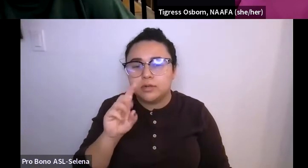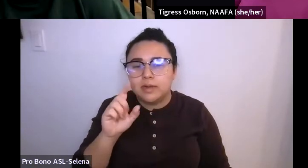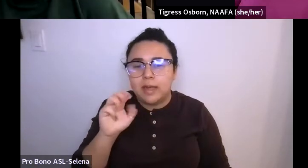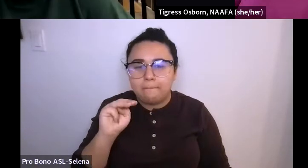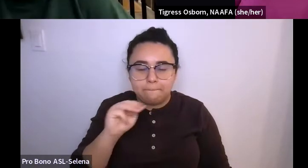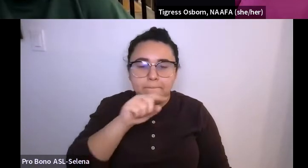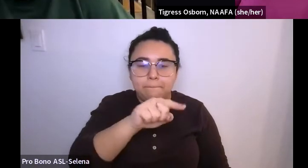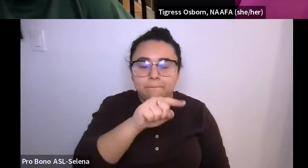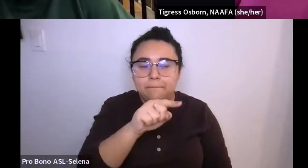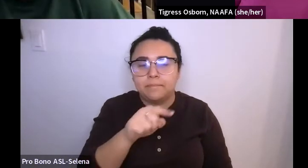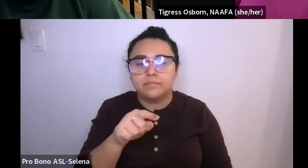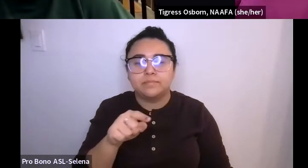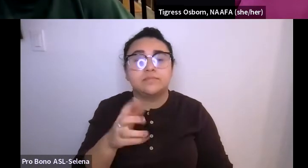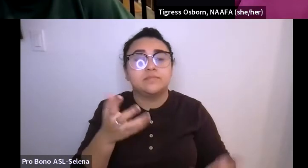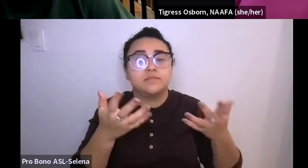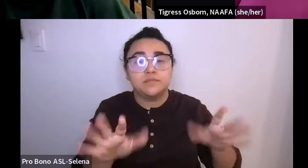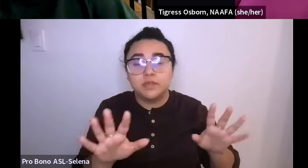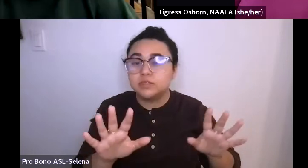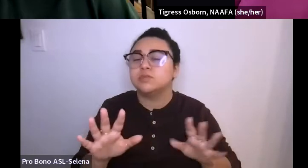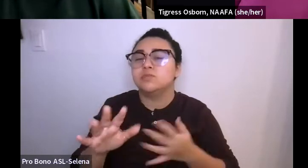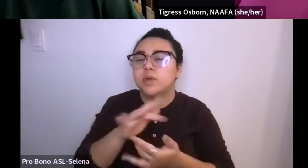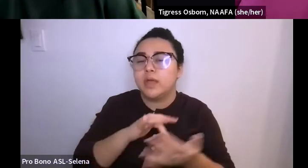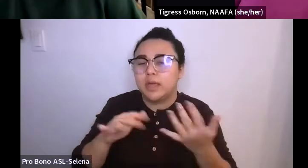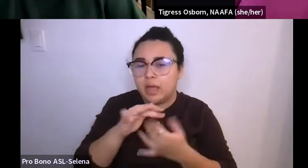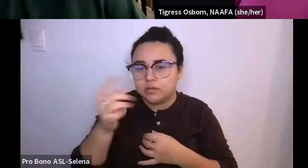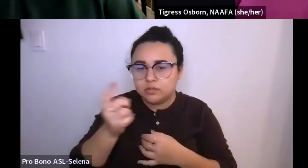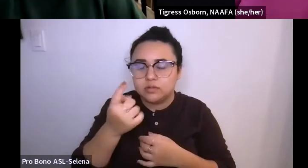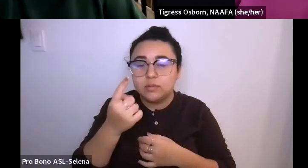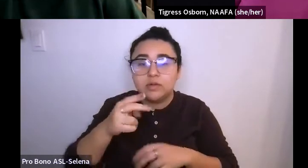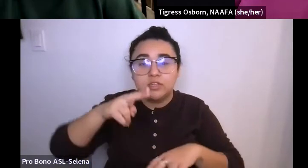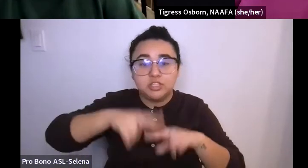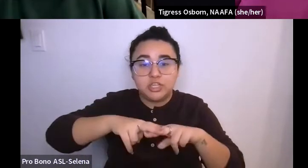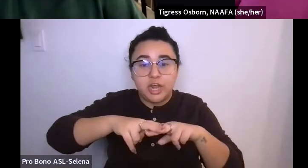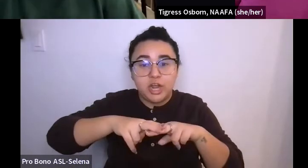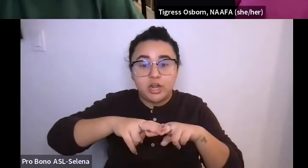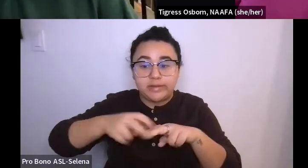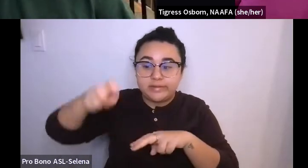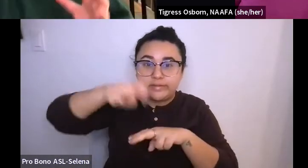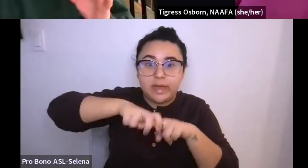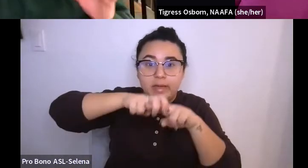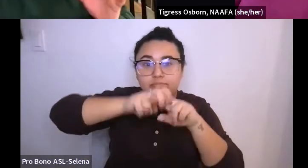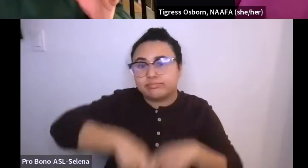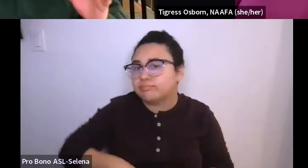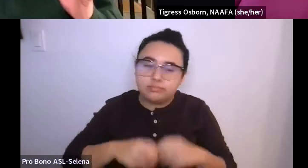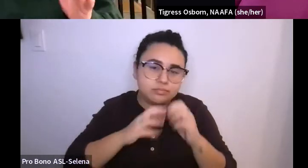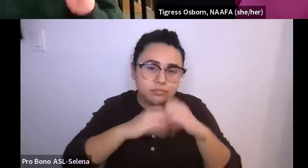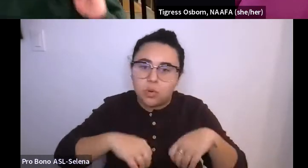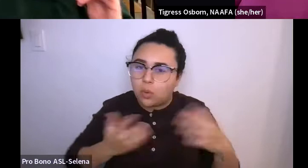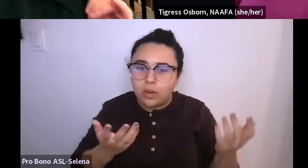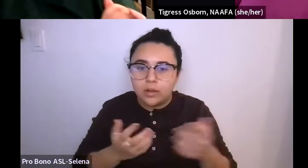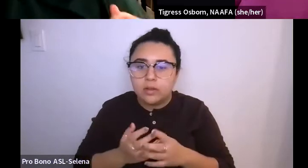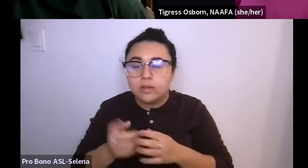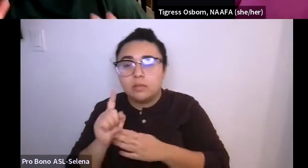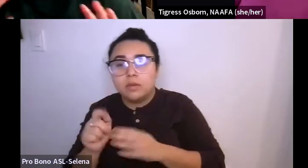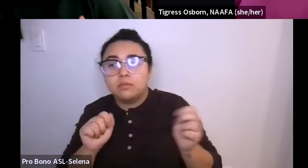all hanging out somewhere and someone sat on a chair and it collapsed. And there was a moment where we